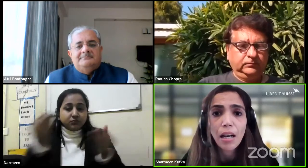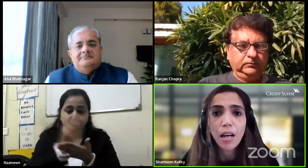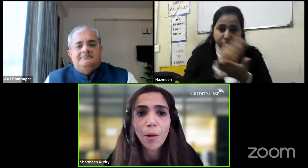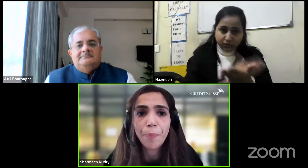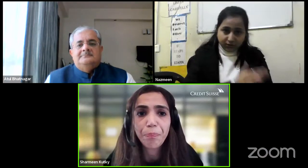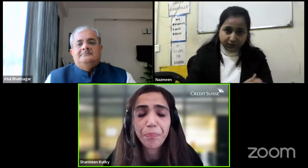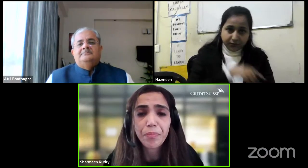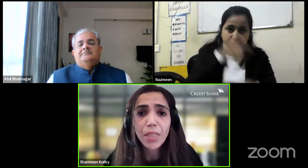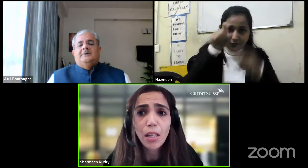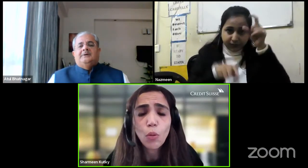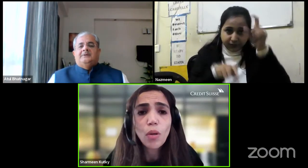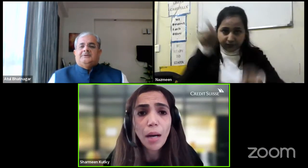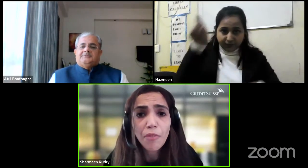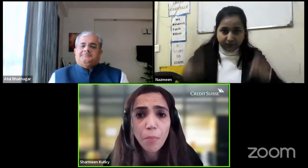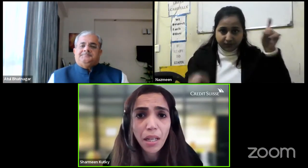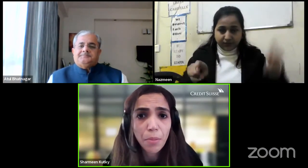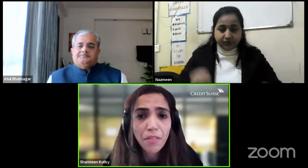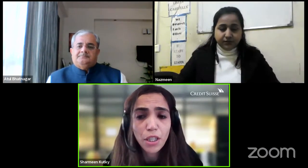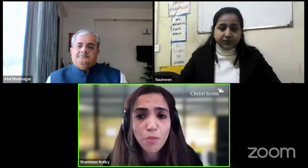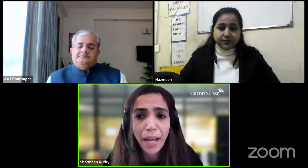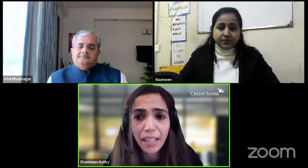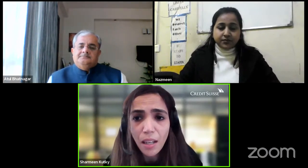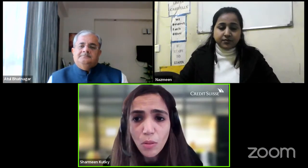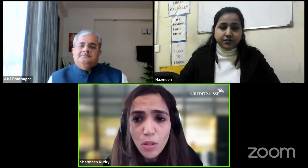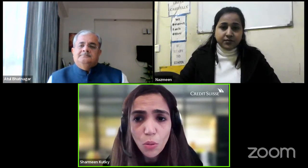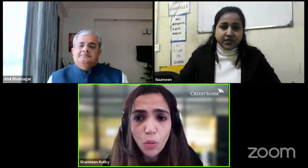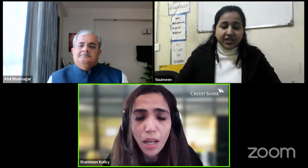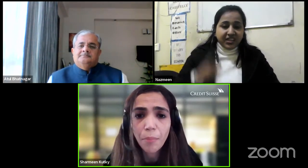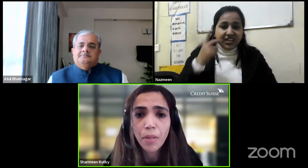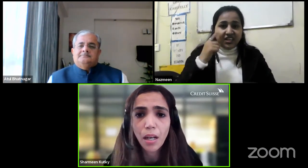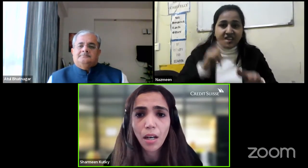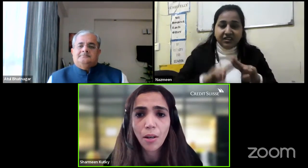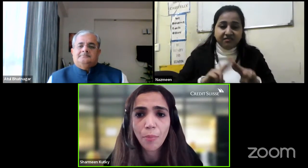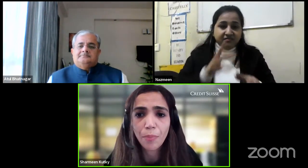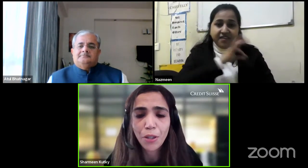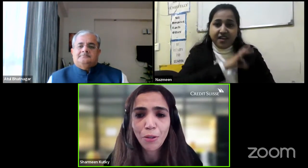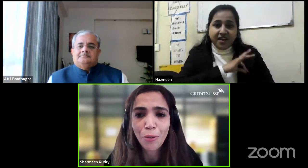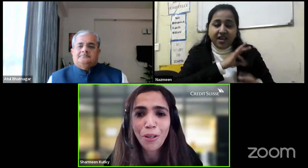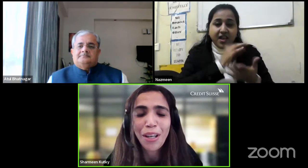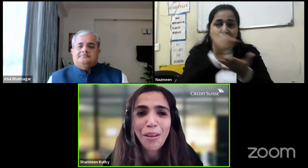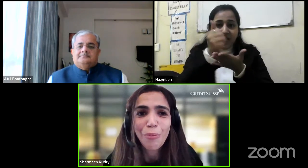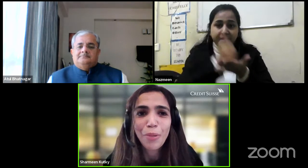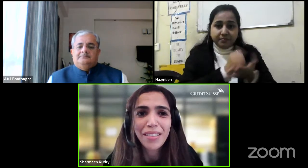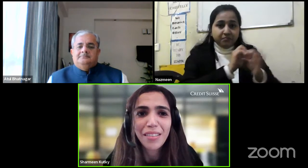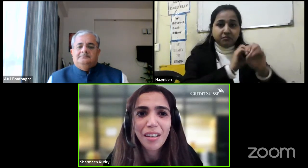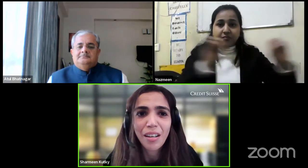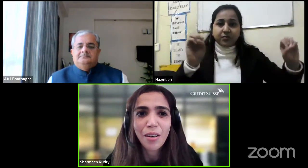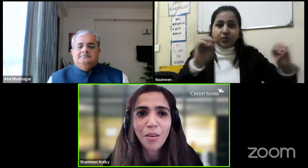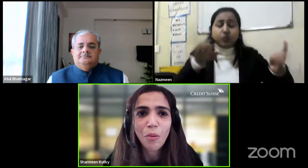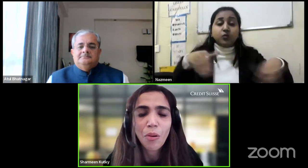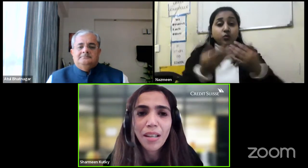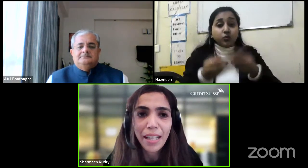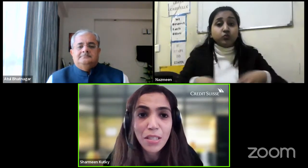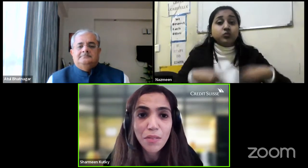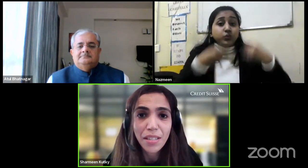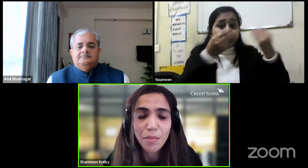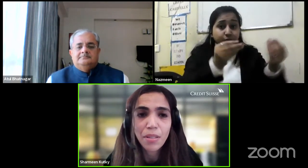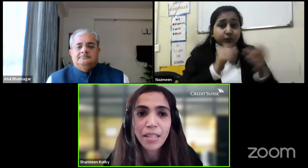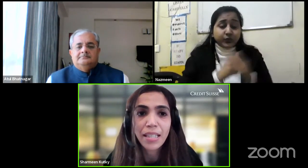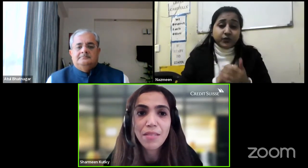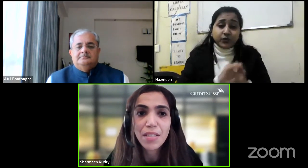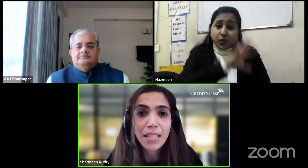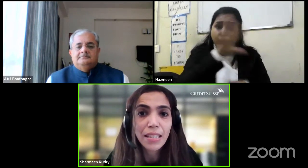individuals who come from underprivileged backgrounds, who come, with all kinds